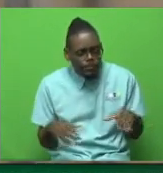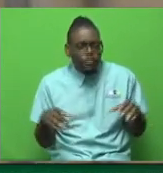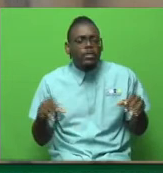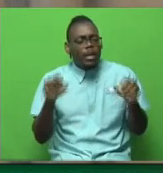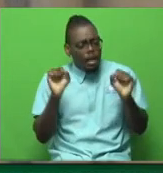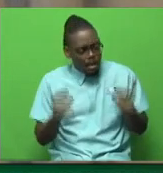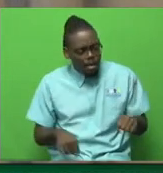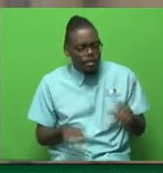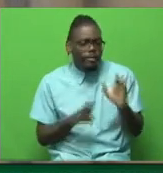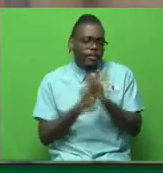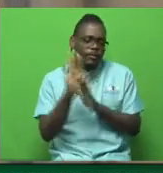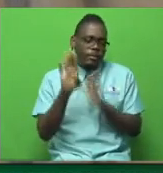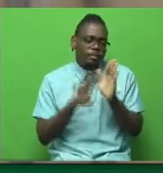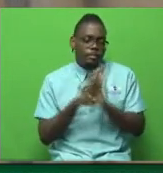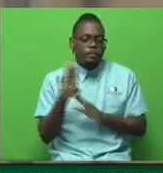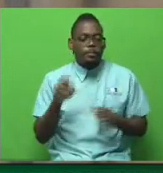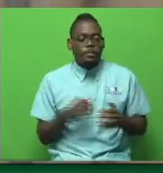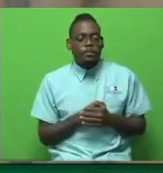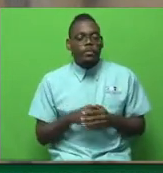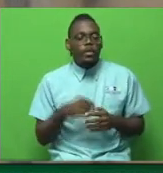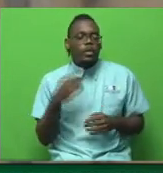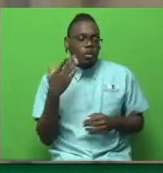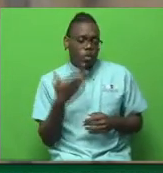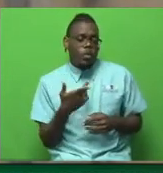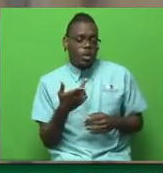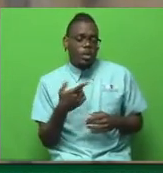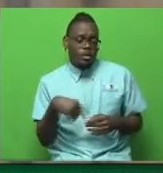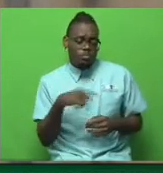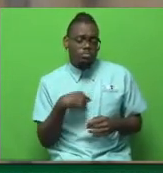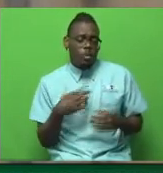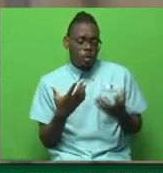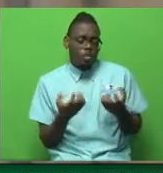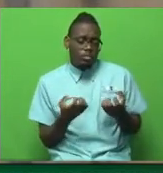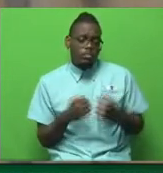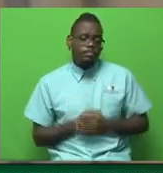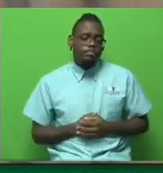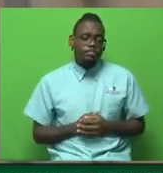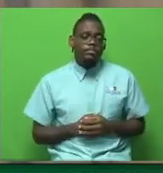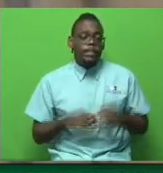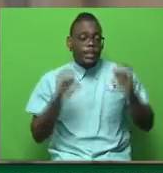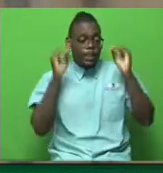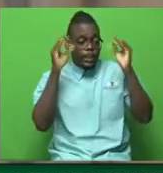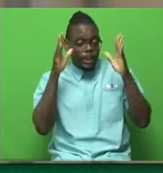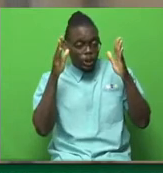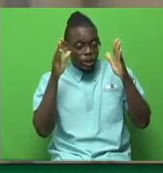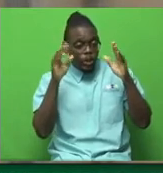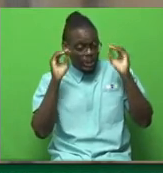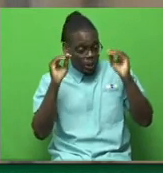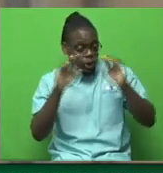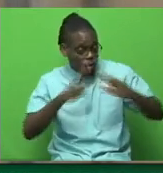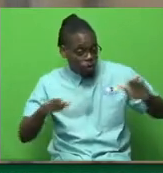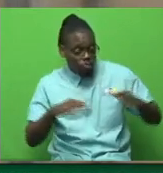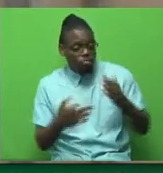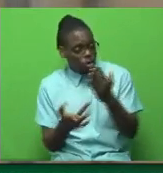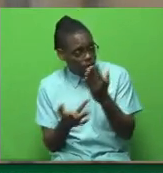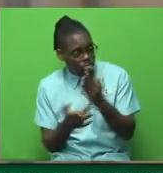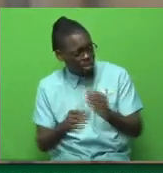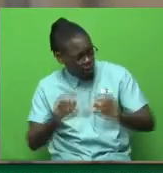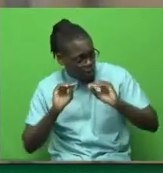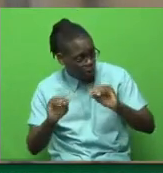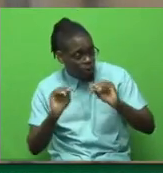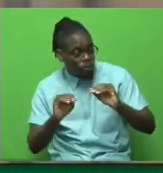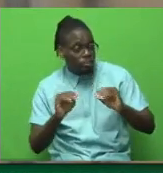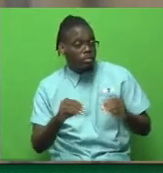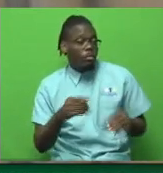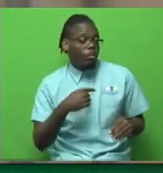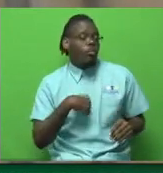develop holistically and that is what we are doing digital literacy you have seen us through the SC results portal this year you have seen us